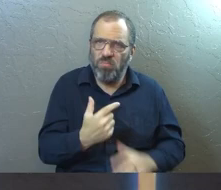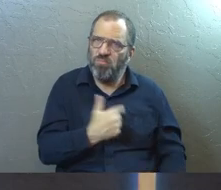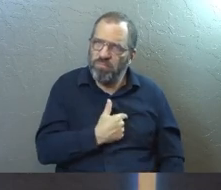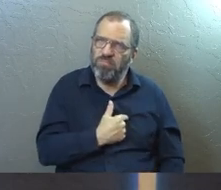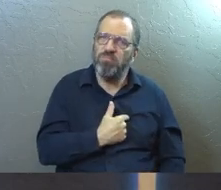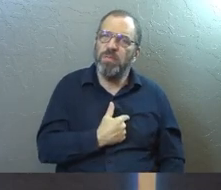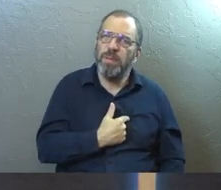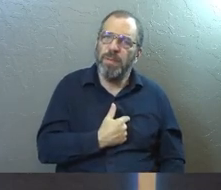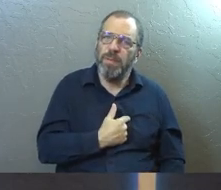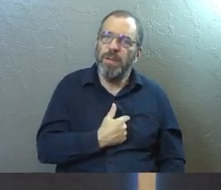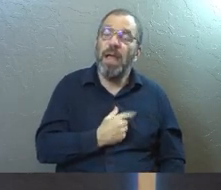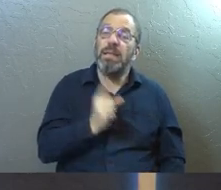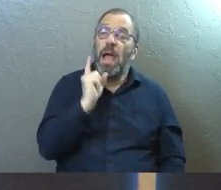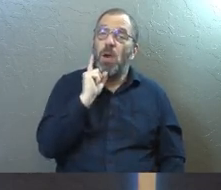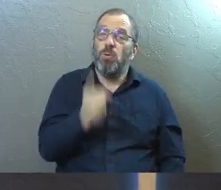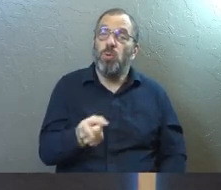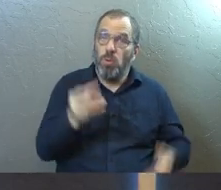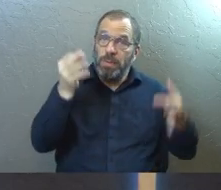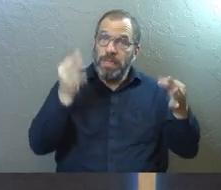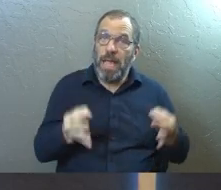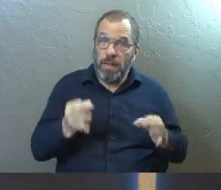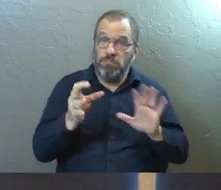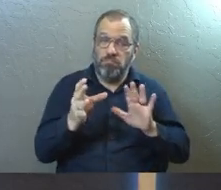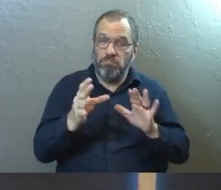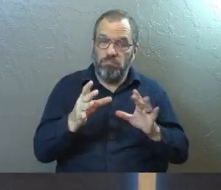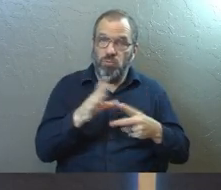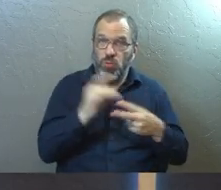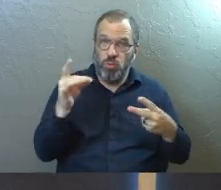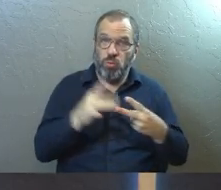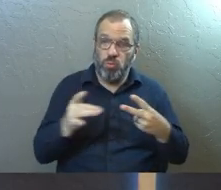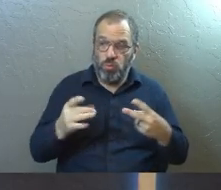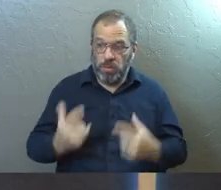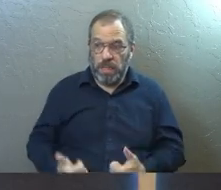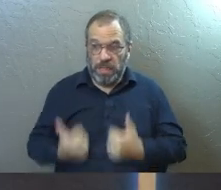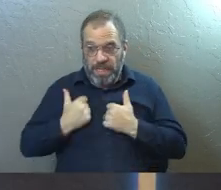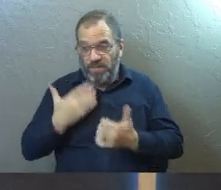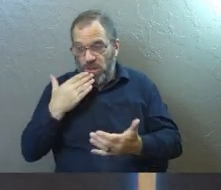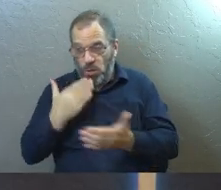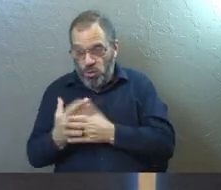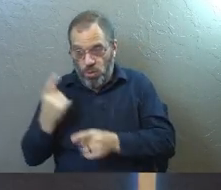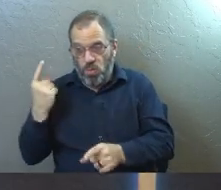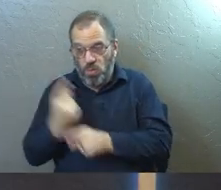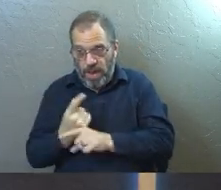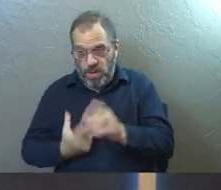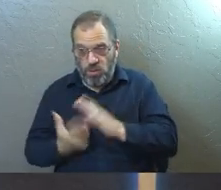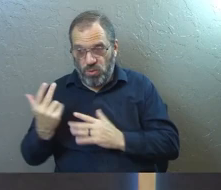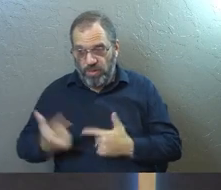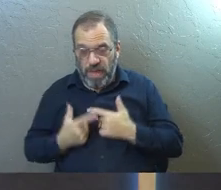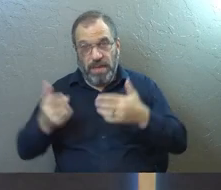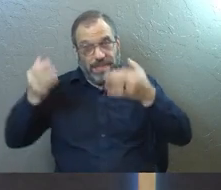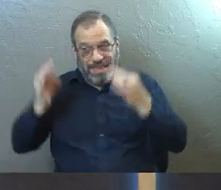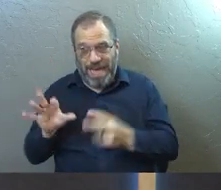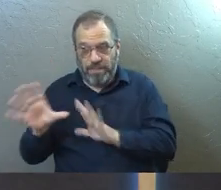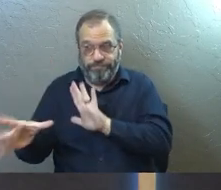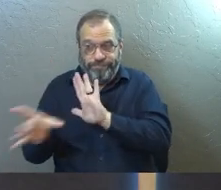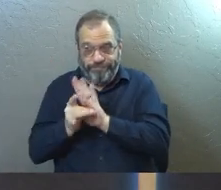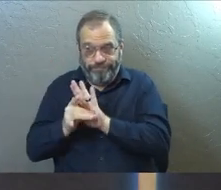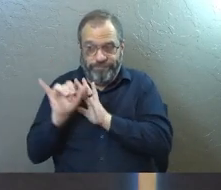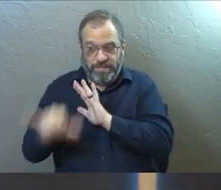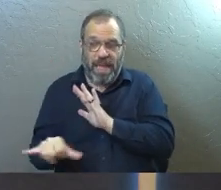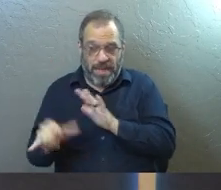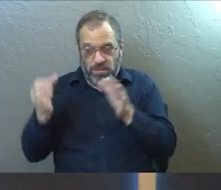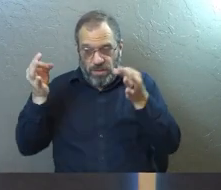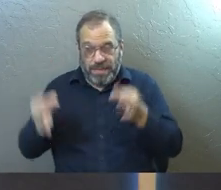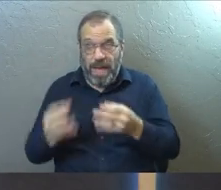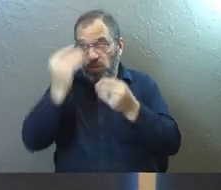true. And now you have a choice to live in that good, that right, and that true, to choose that in all the decisions that I